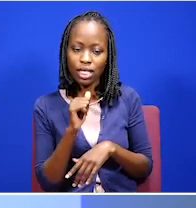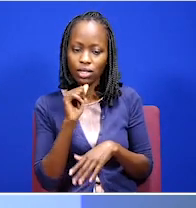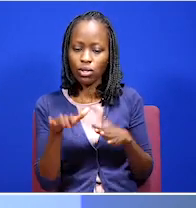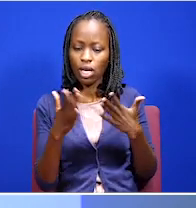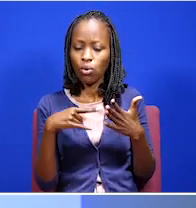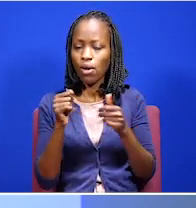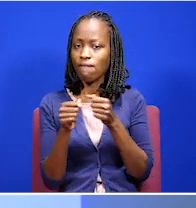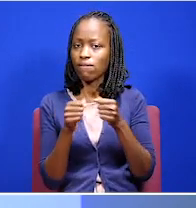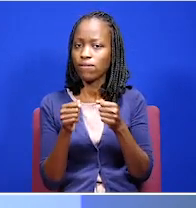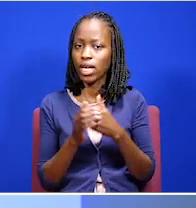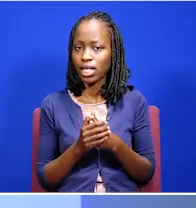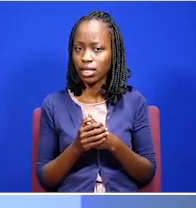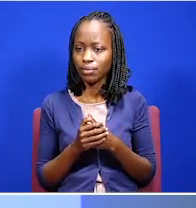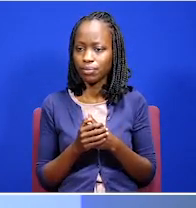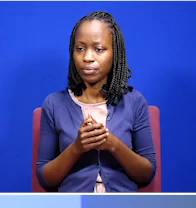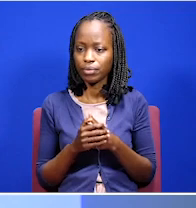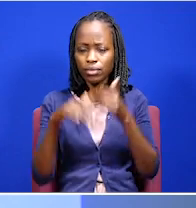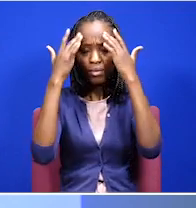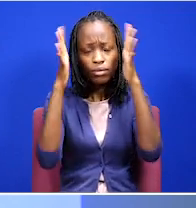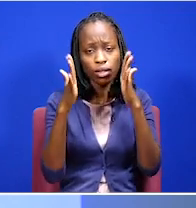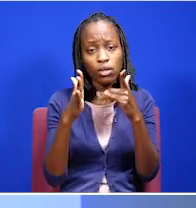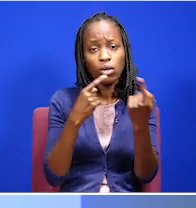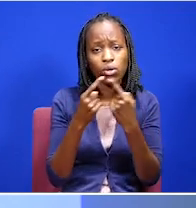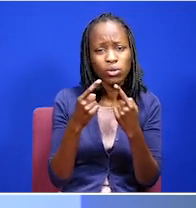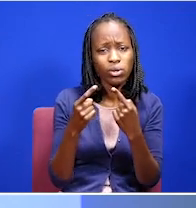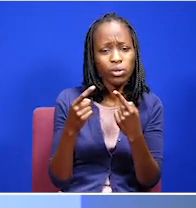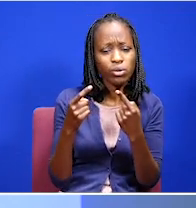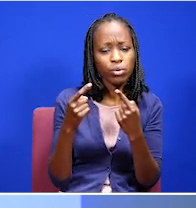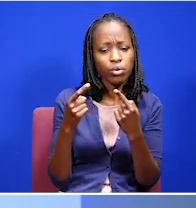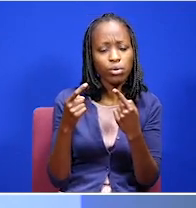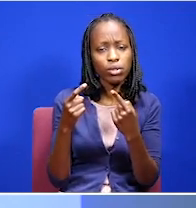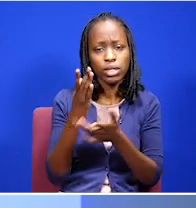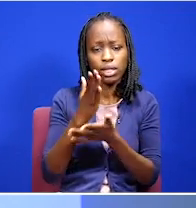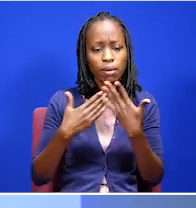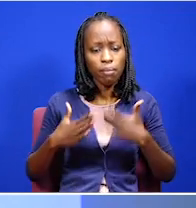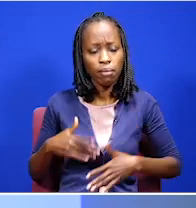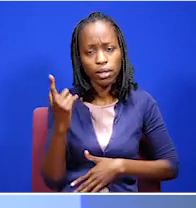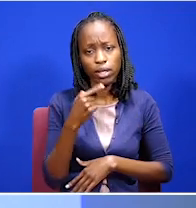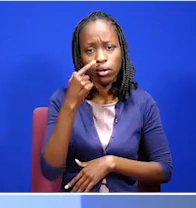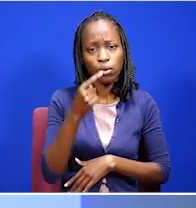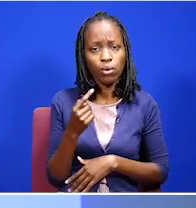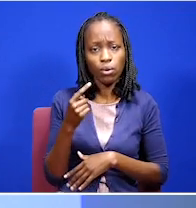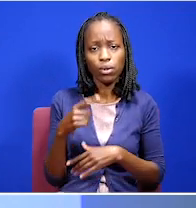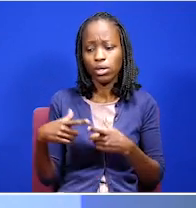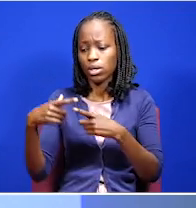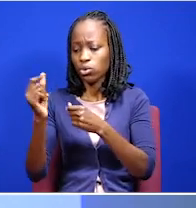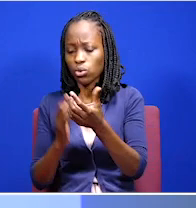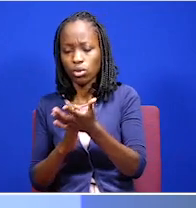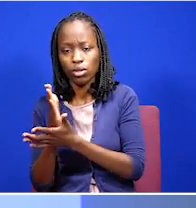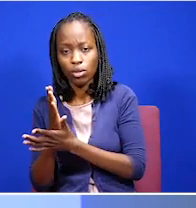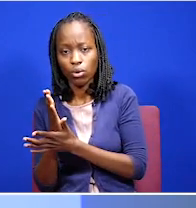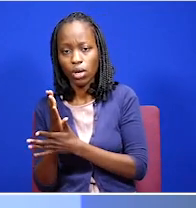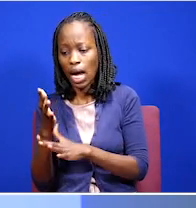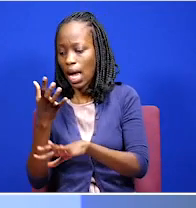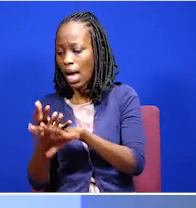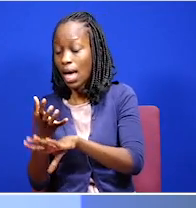the story. Jesus said, this is not how we fight it. I don't know. I'm speaking to someone. I'm speaking